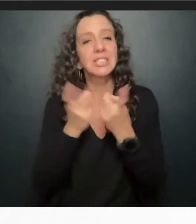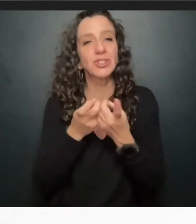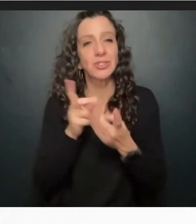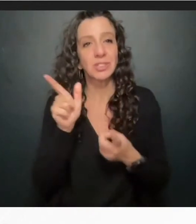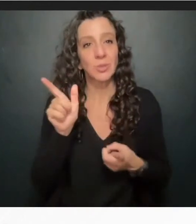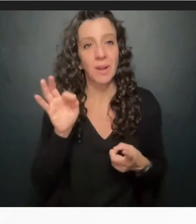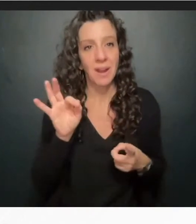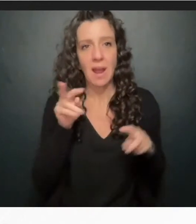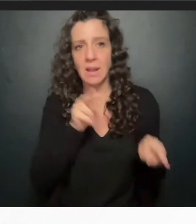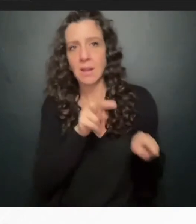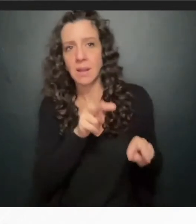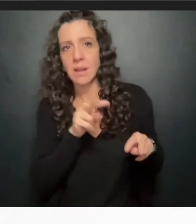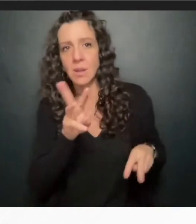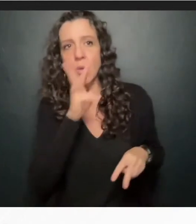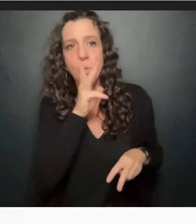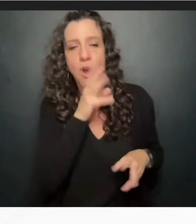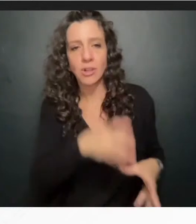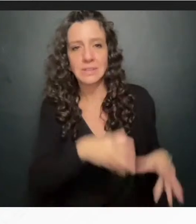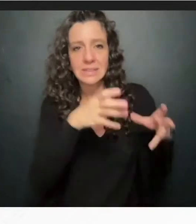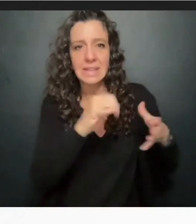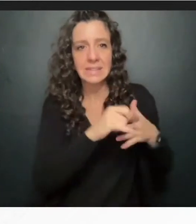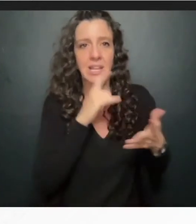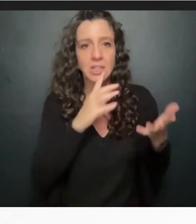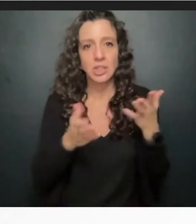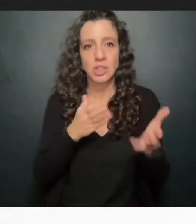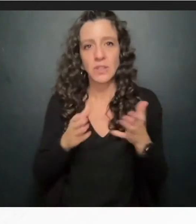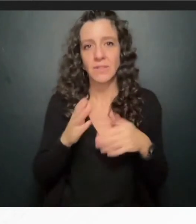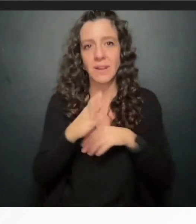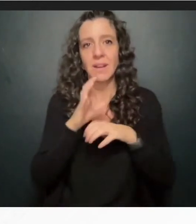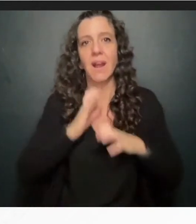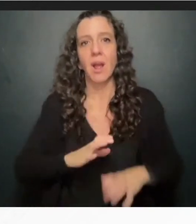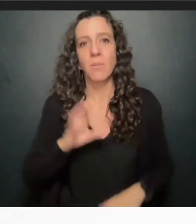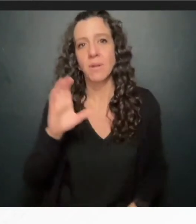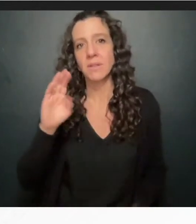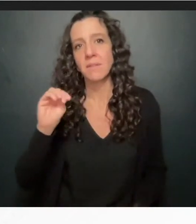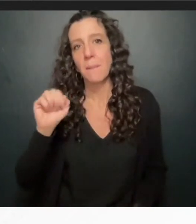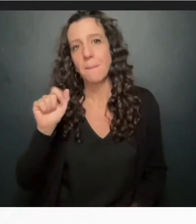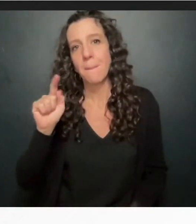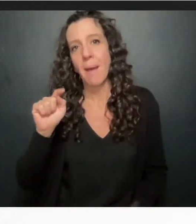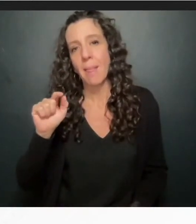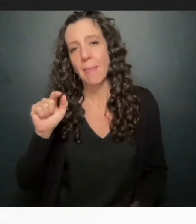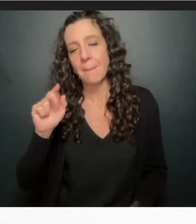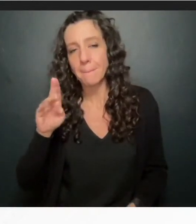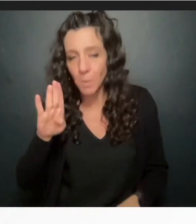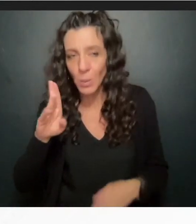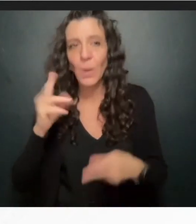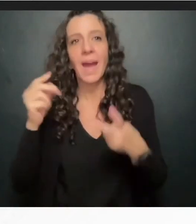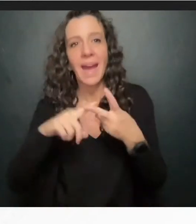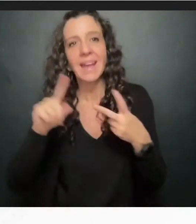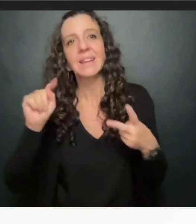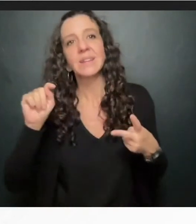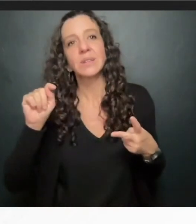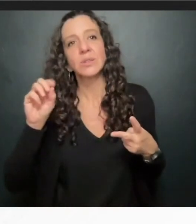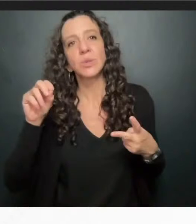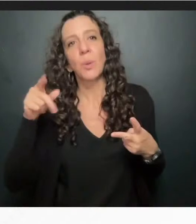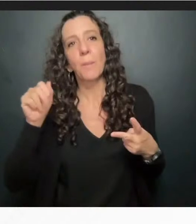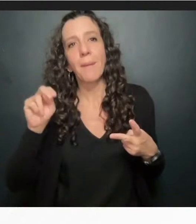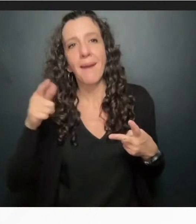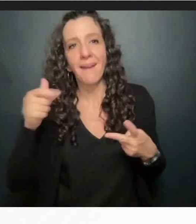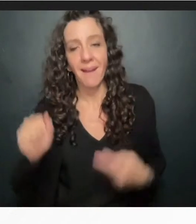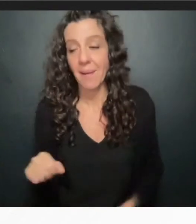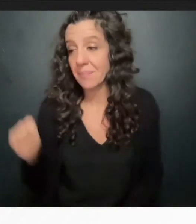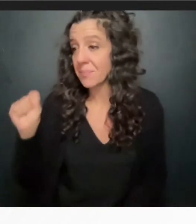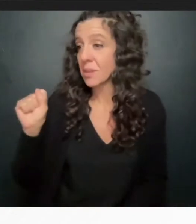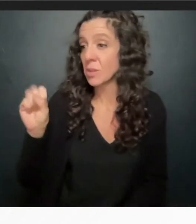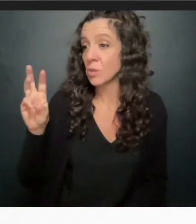tanks, serving the customers of Malibu and Topanga. The Sweetwater pump station lost power